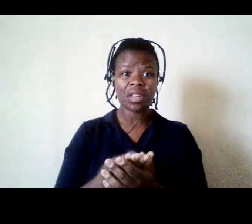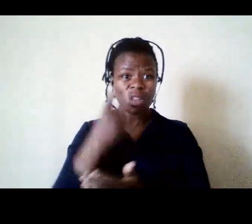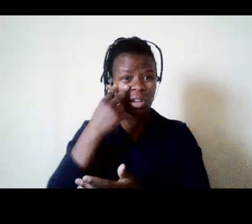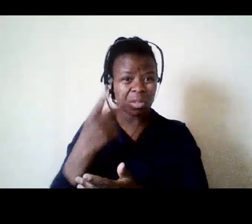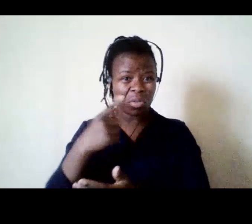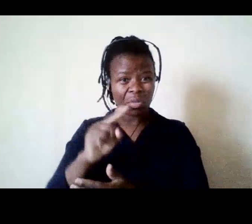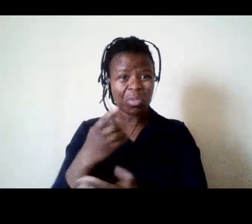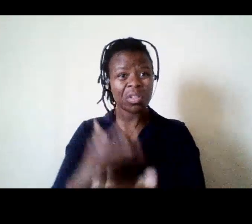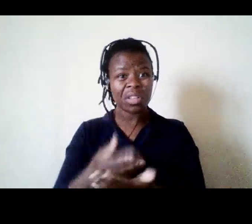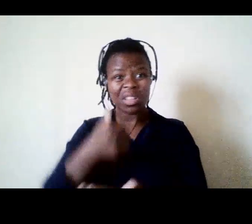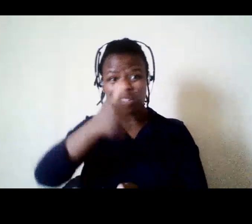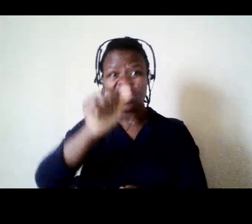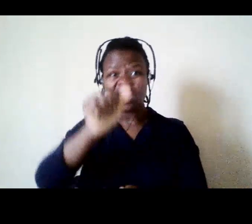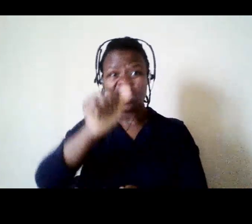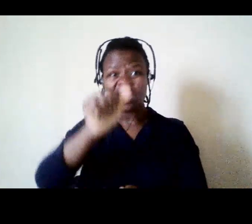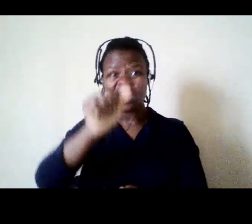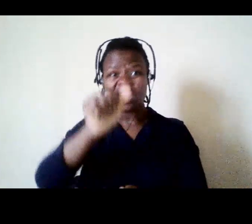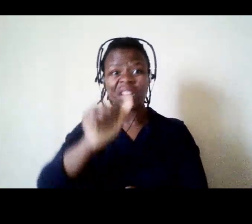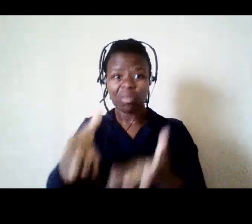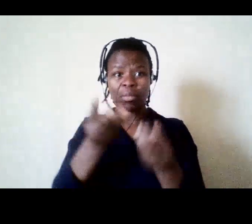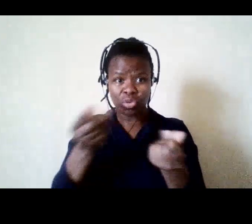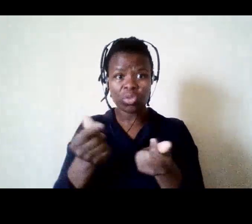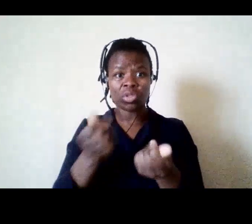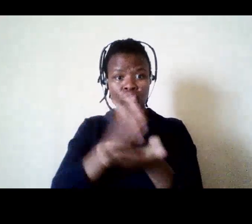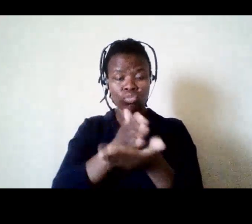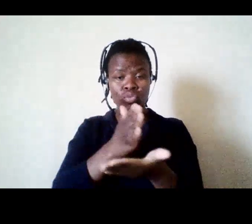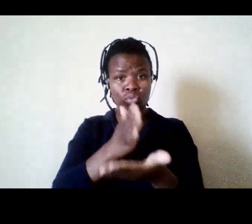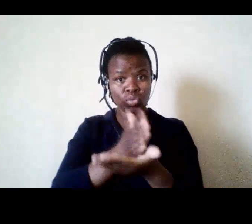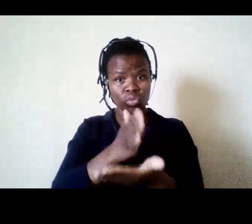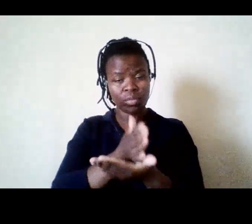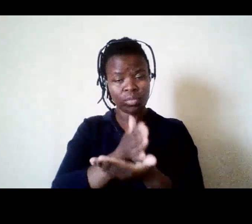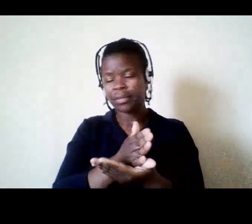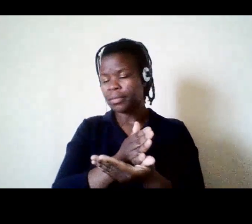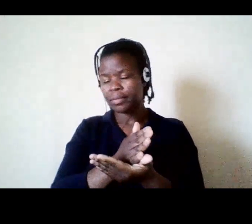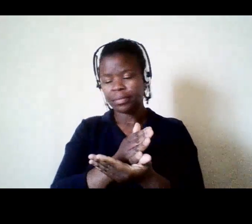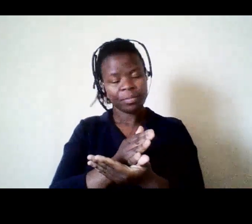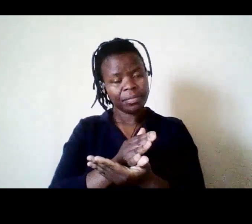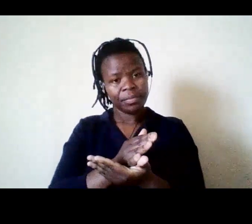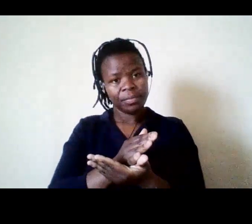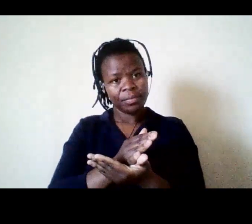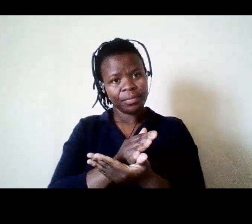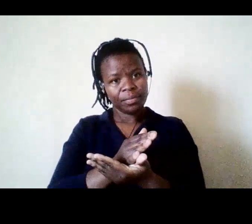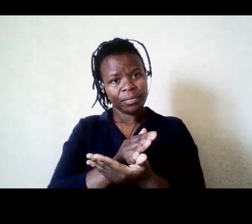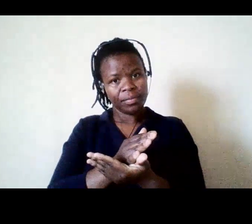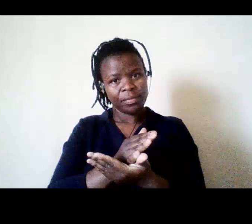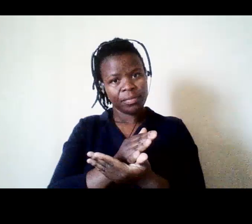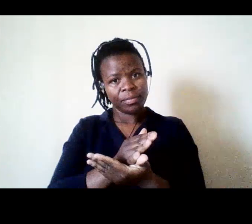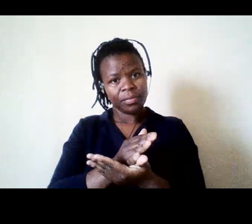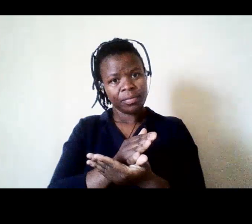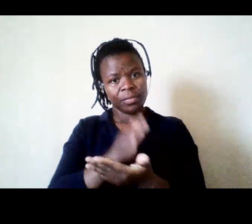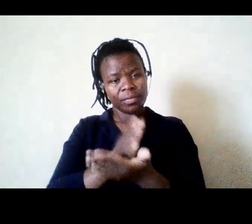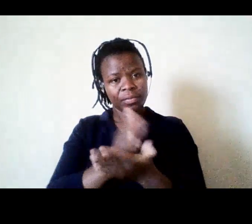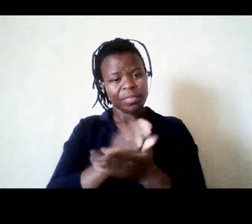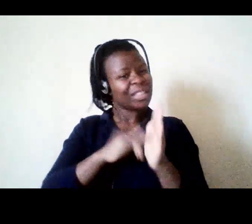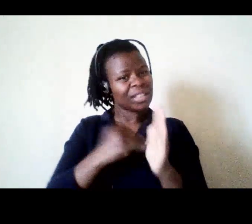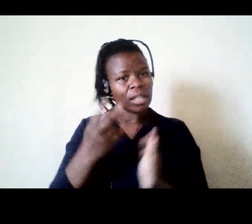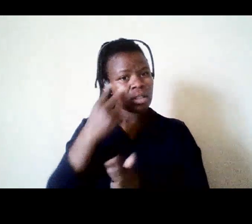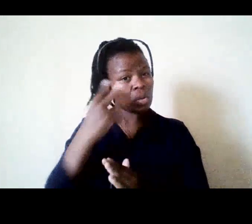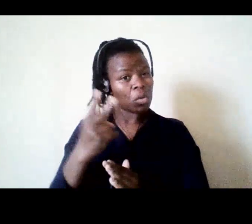such. So it's really unfair how some physiotherapists, they just look at patient on the medical model